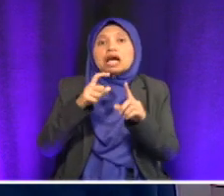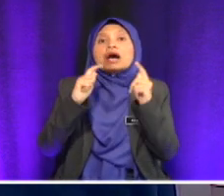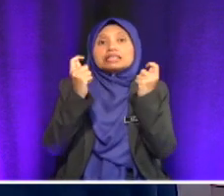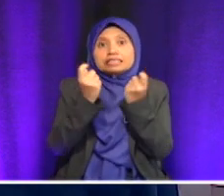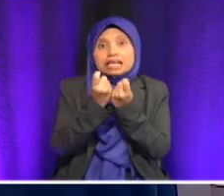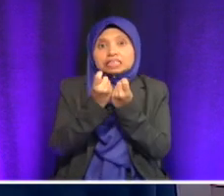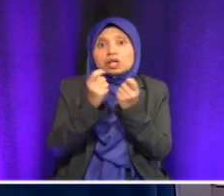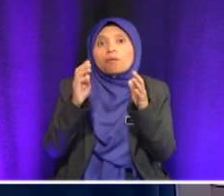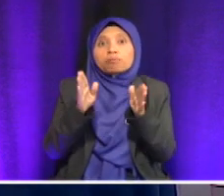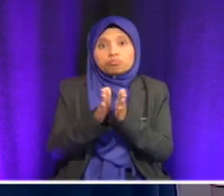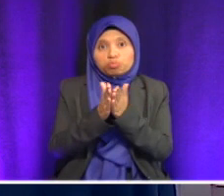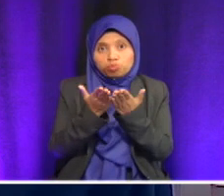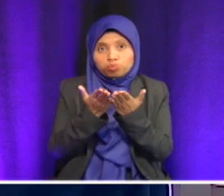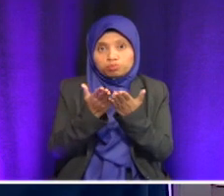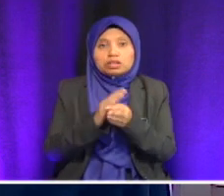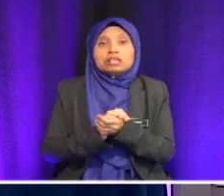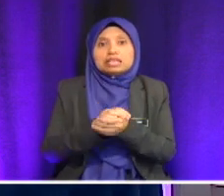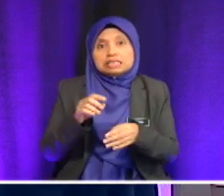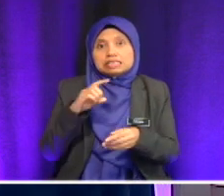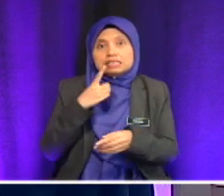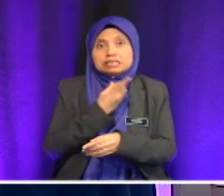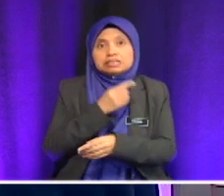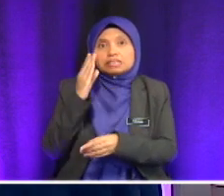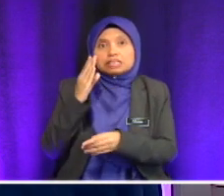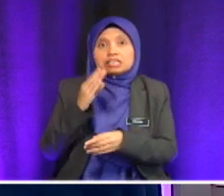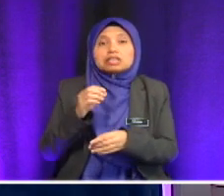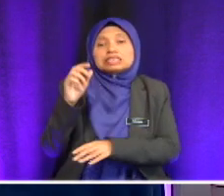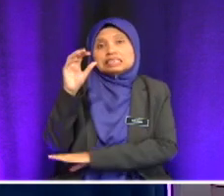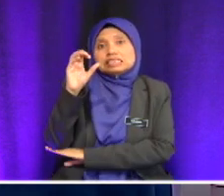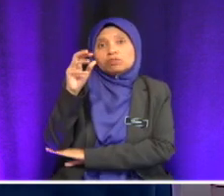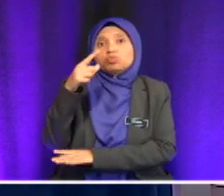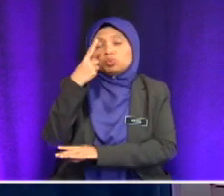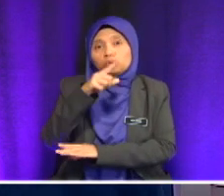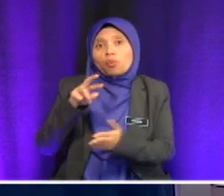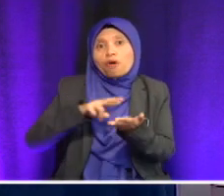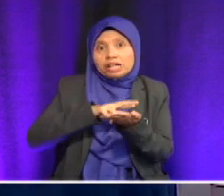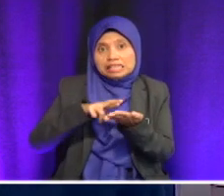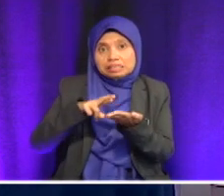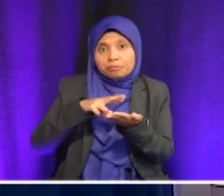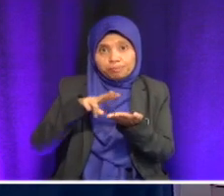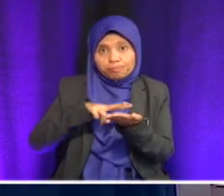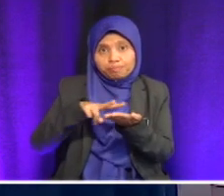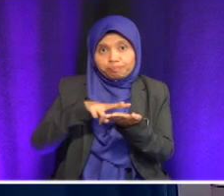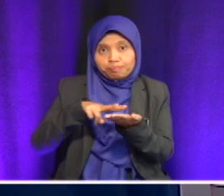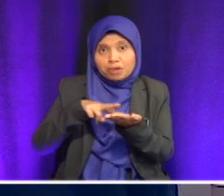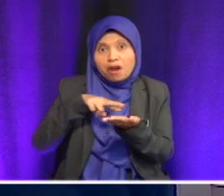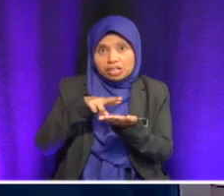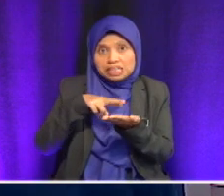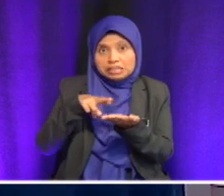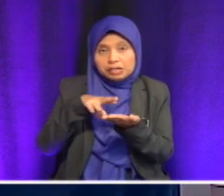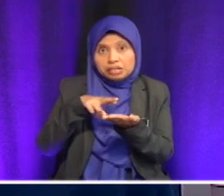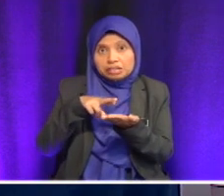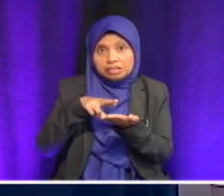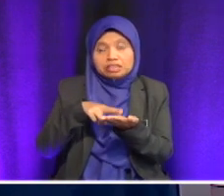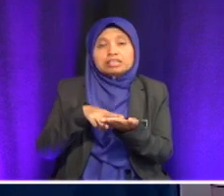textbook. So this lesson today comprises the main skill and complementary skill of reading. So for viewers at home, you may refer to Full Blast Plus 4,